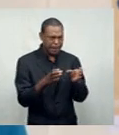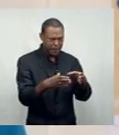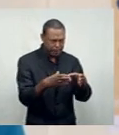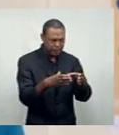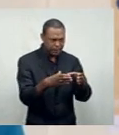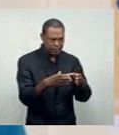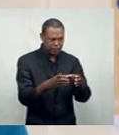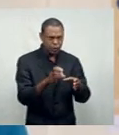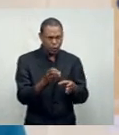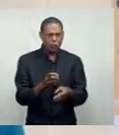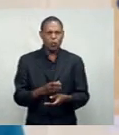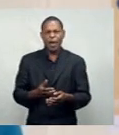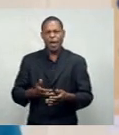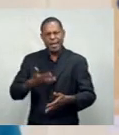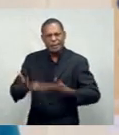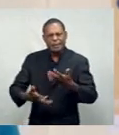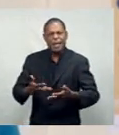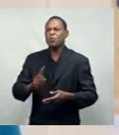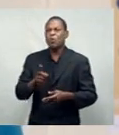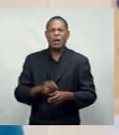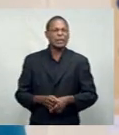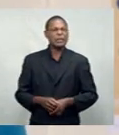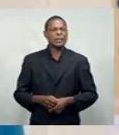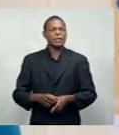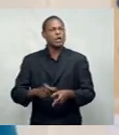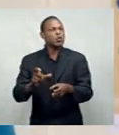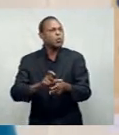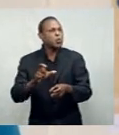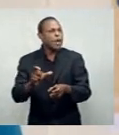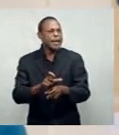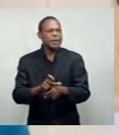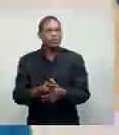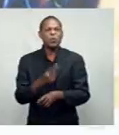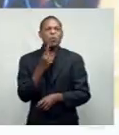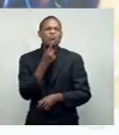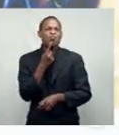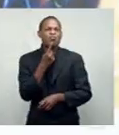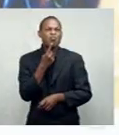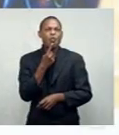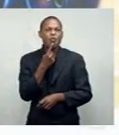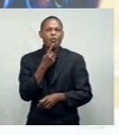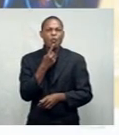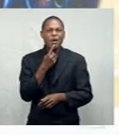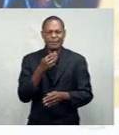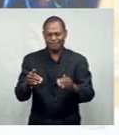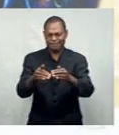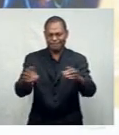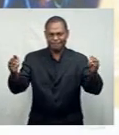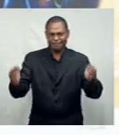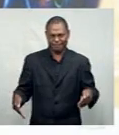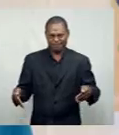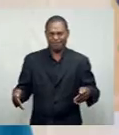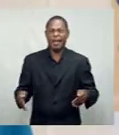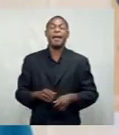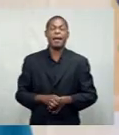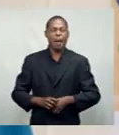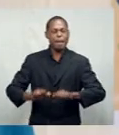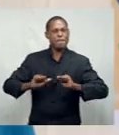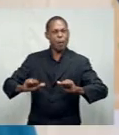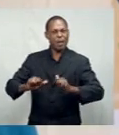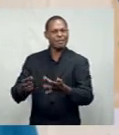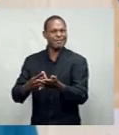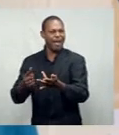this bubble we have created a red zone mark which protect them from other community